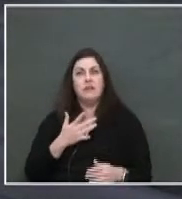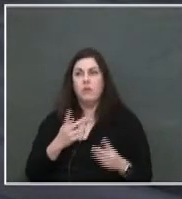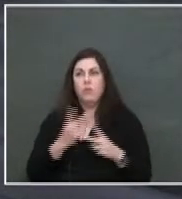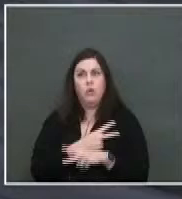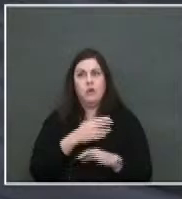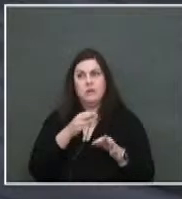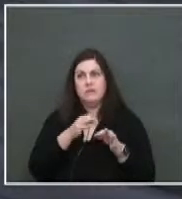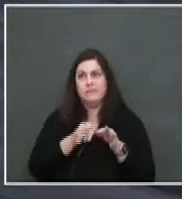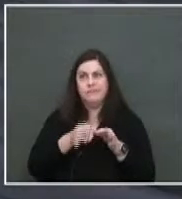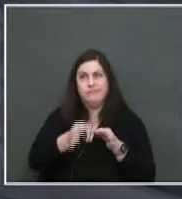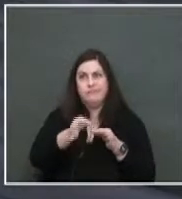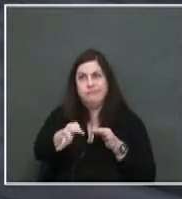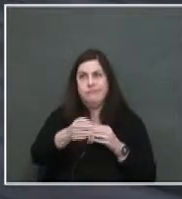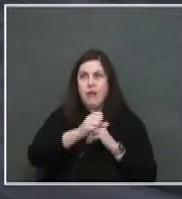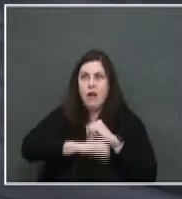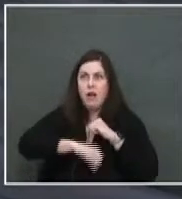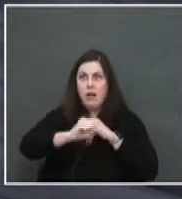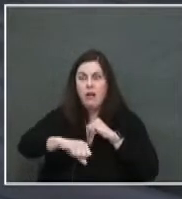further.